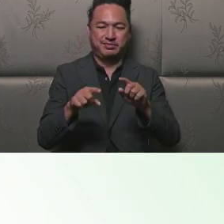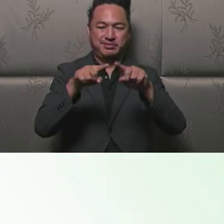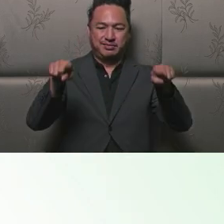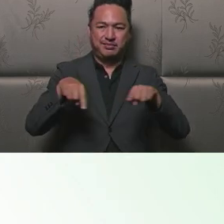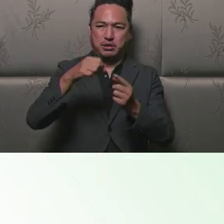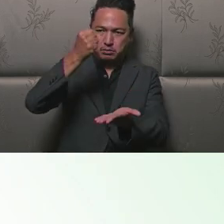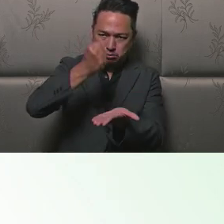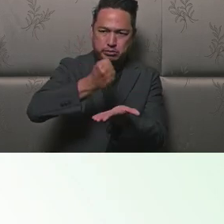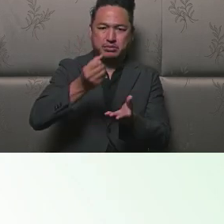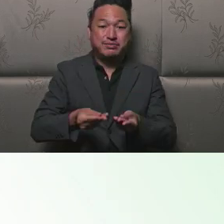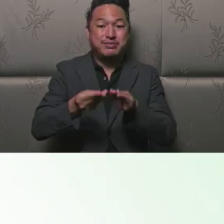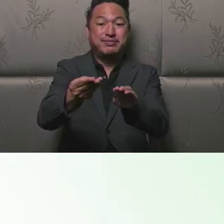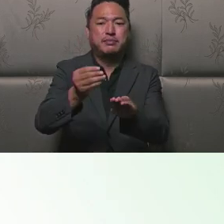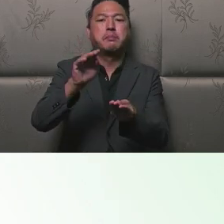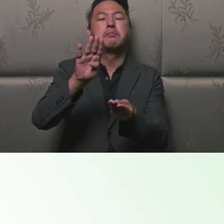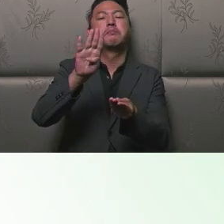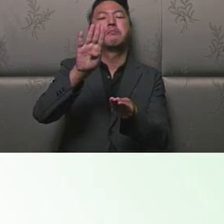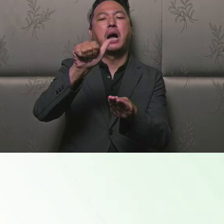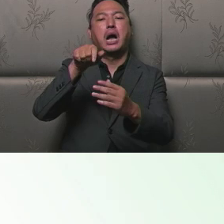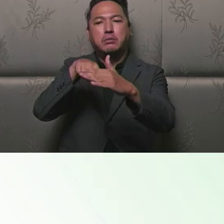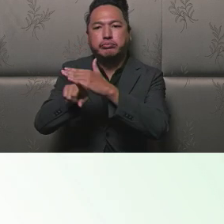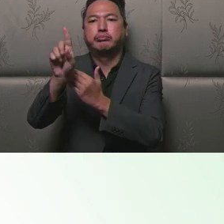in marginalized groups.